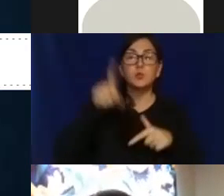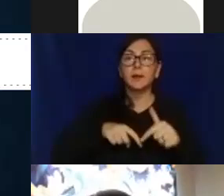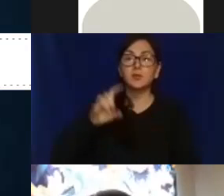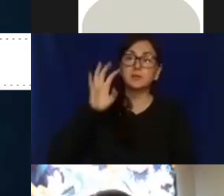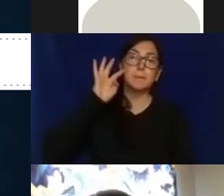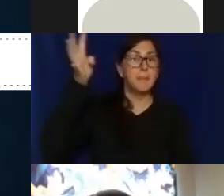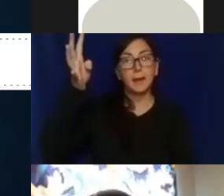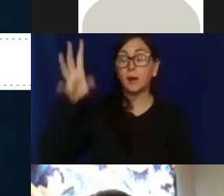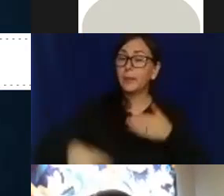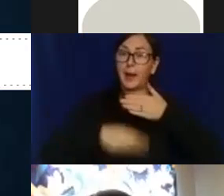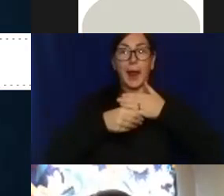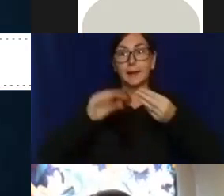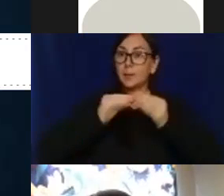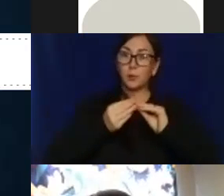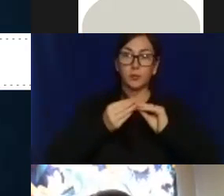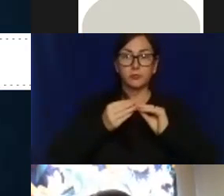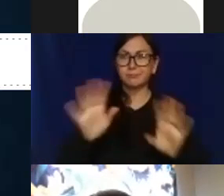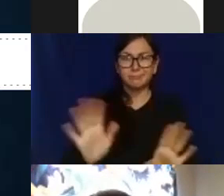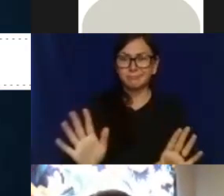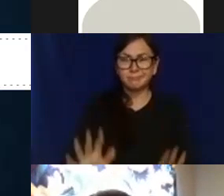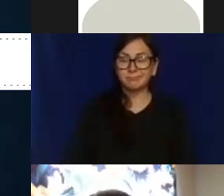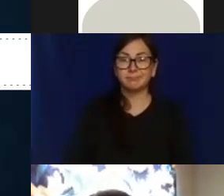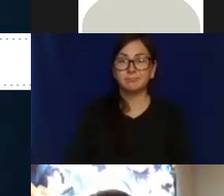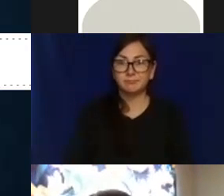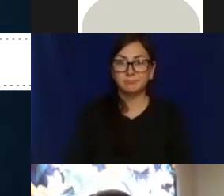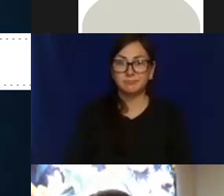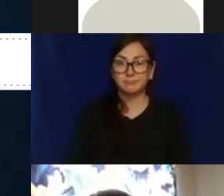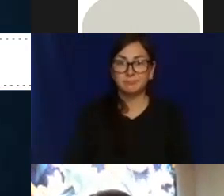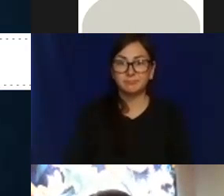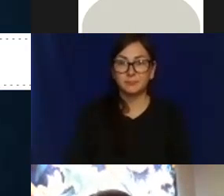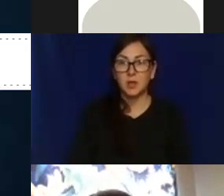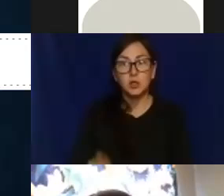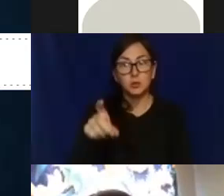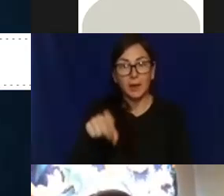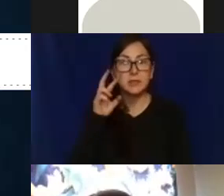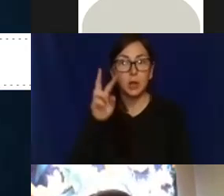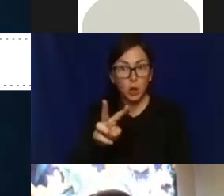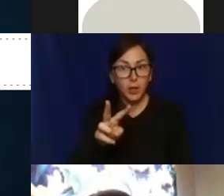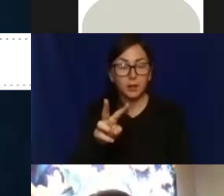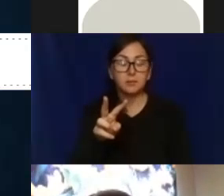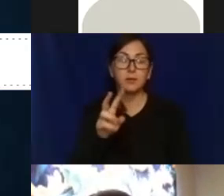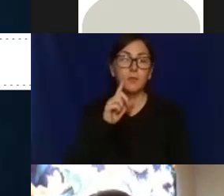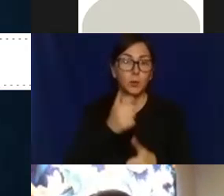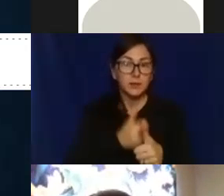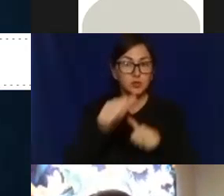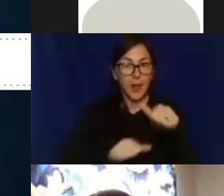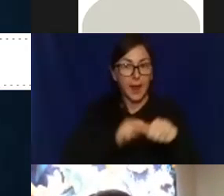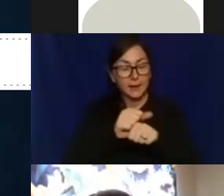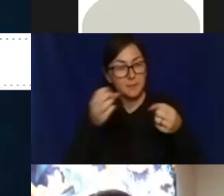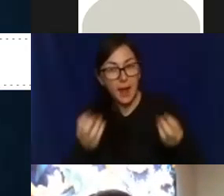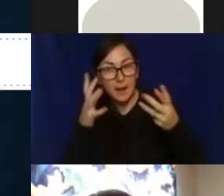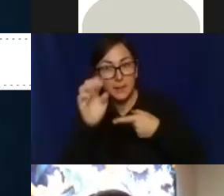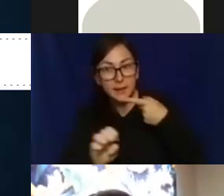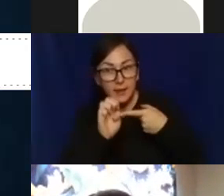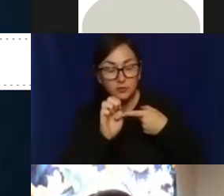them, especially if they come from a specific group. That's the number you have to work with, okay? Now, Amanda, to answer